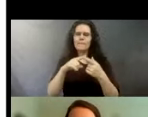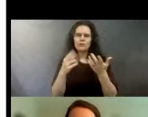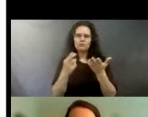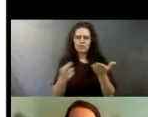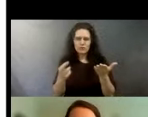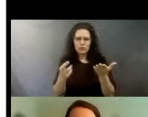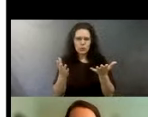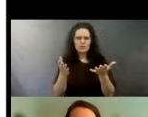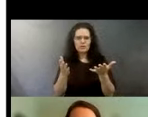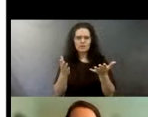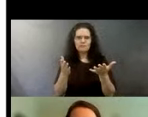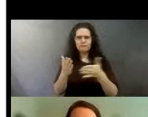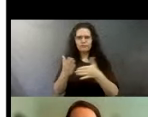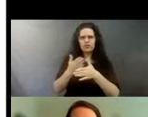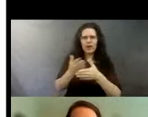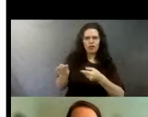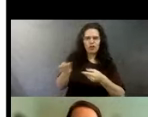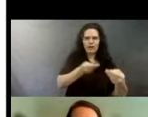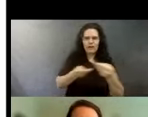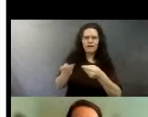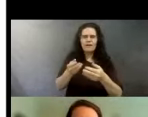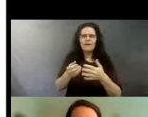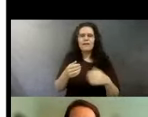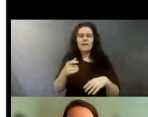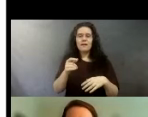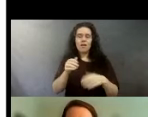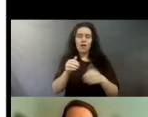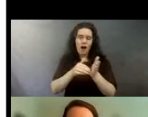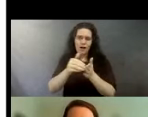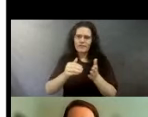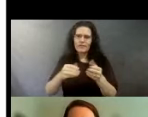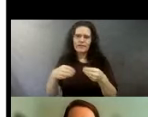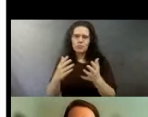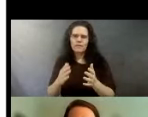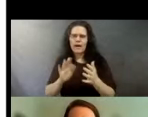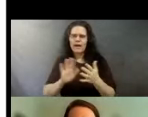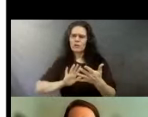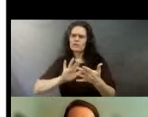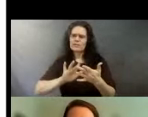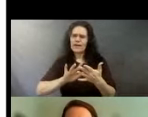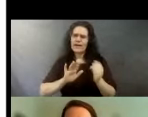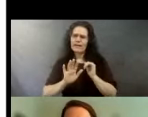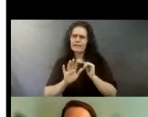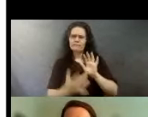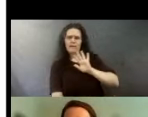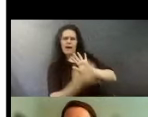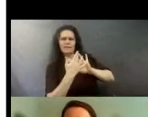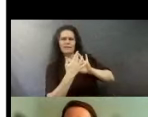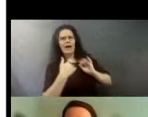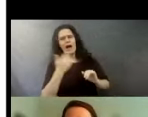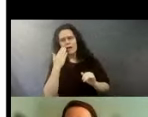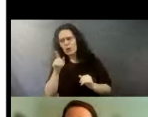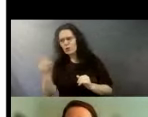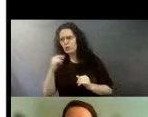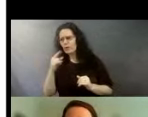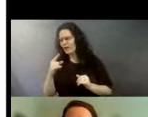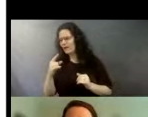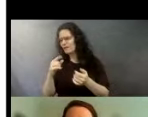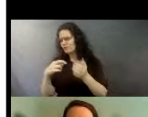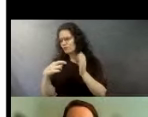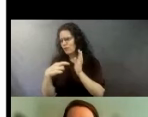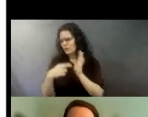know, if oftentimes providers would reach out and say, you know, I know you can't represent a client with respect to this family law matter, but